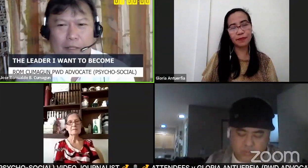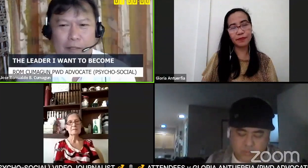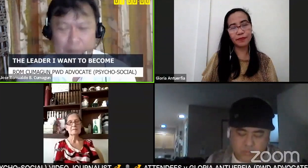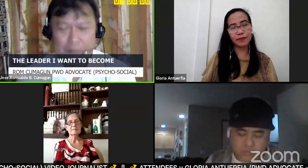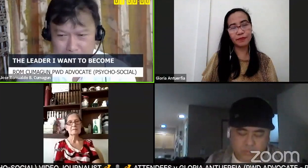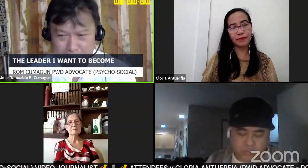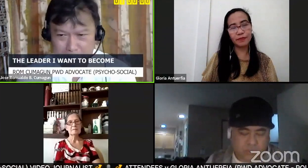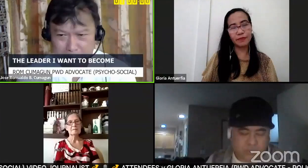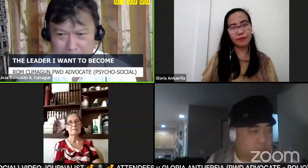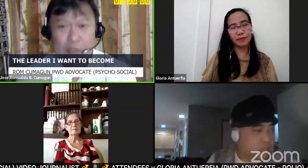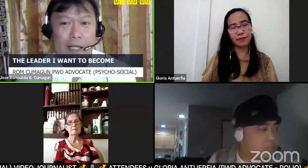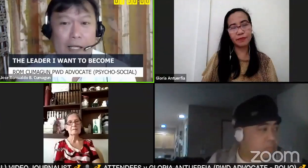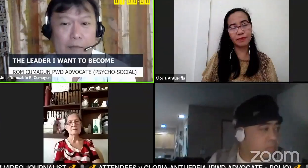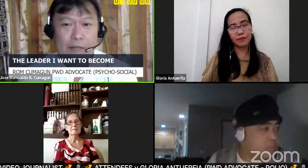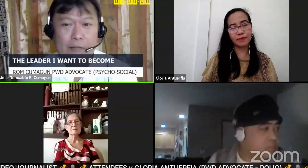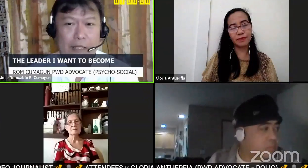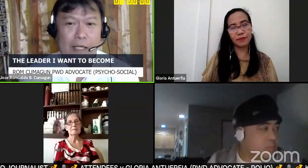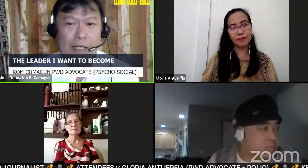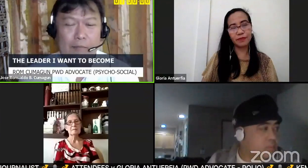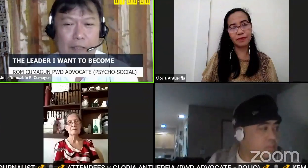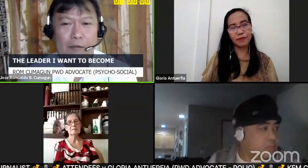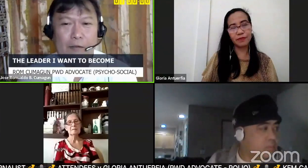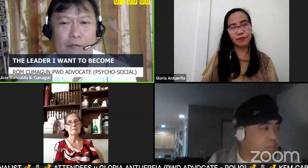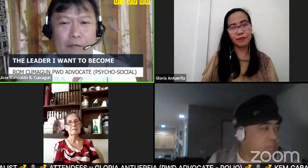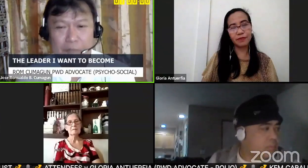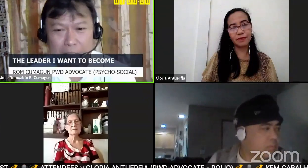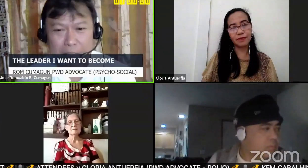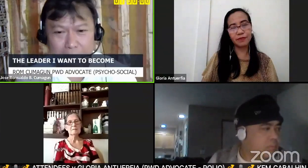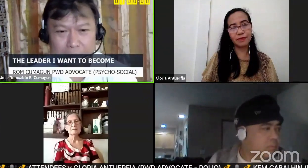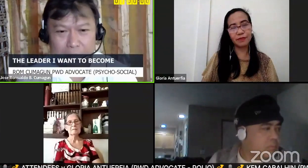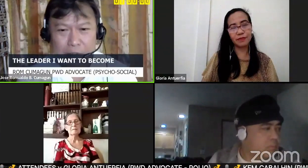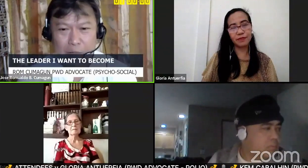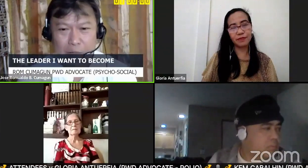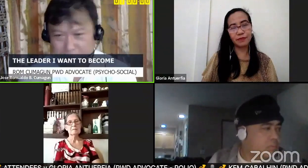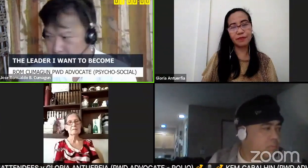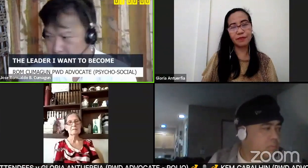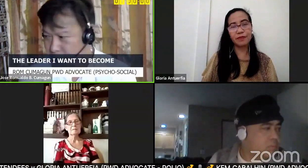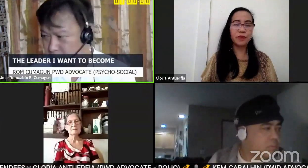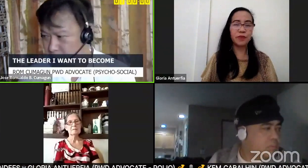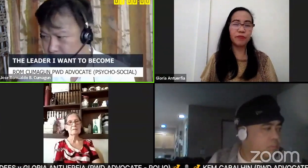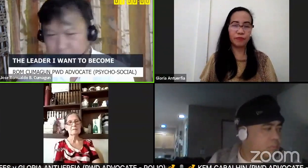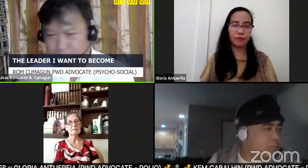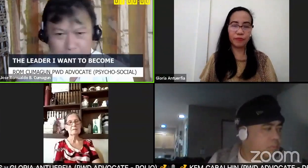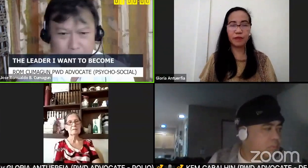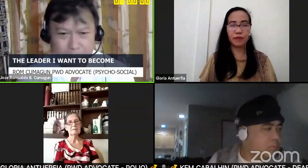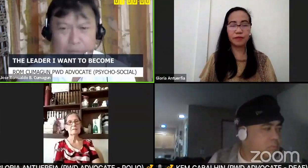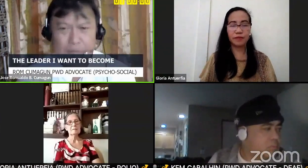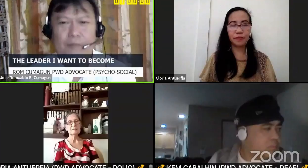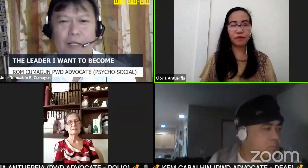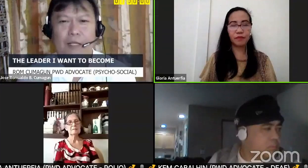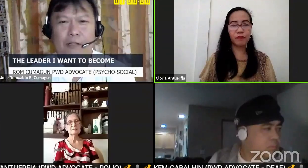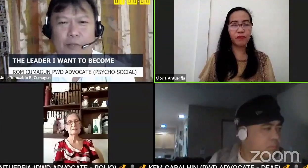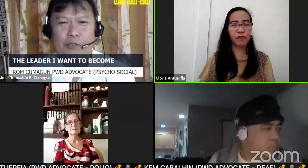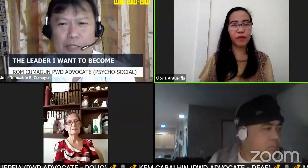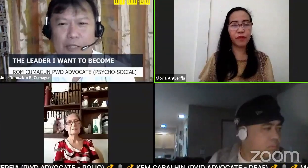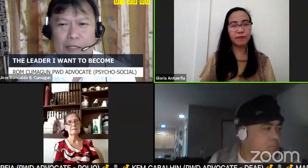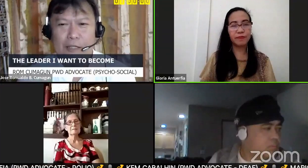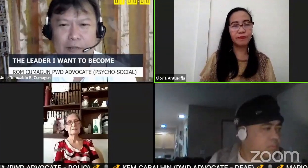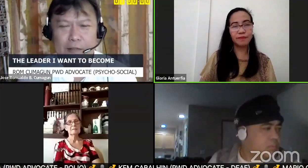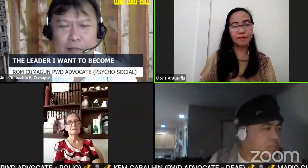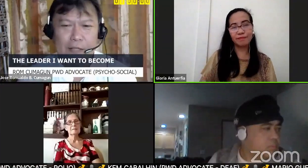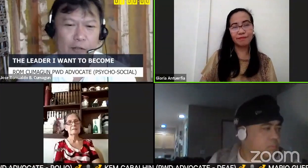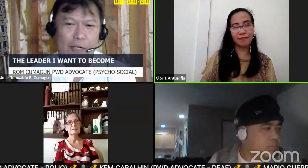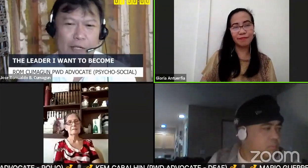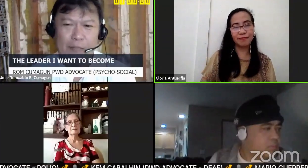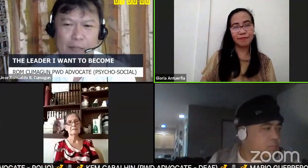waiting for Kem. Actually, Kem confirmed that she will attend. She will